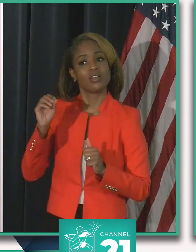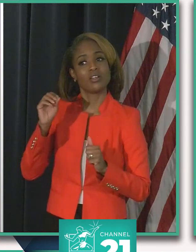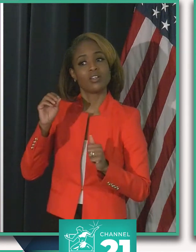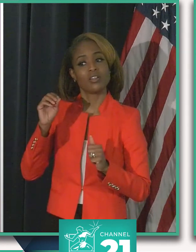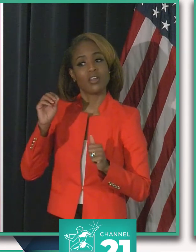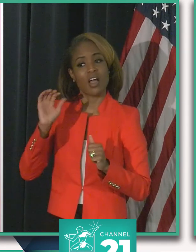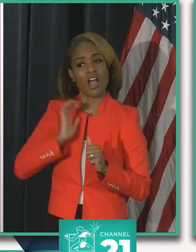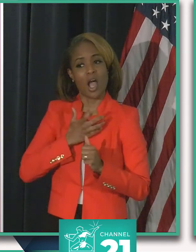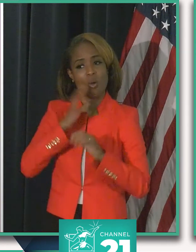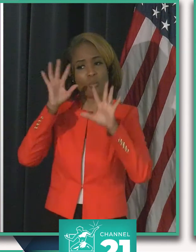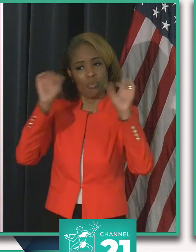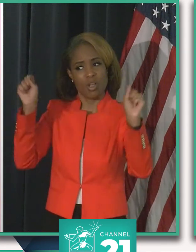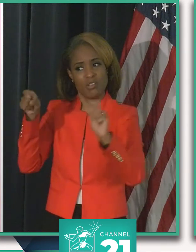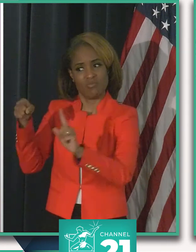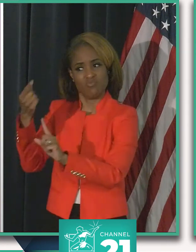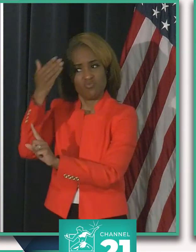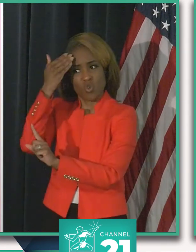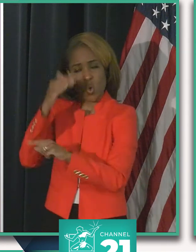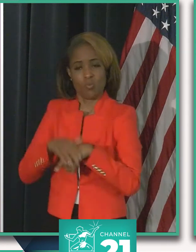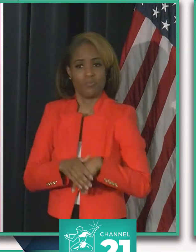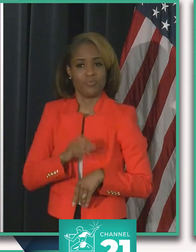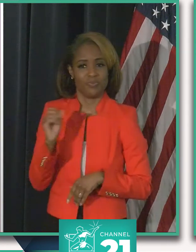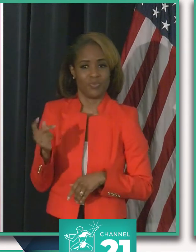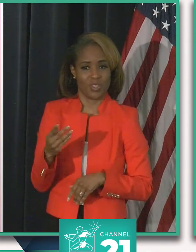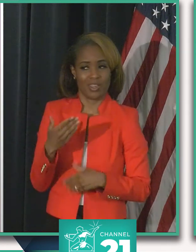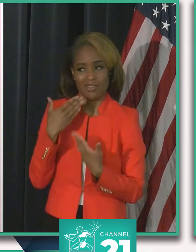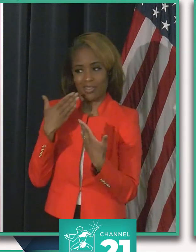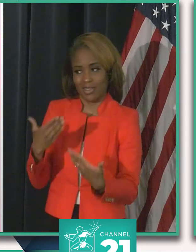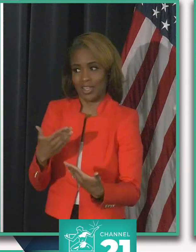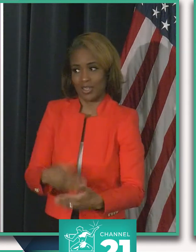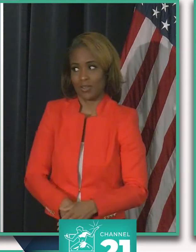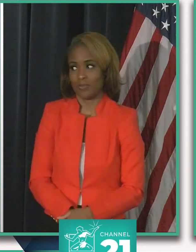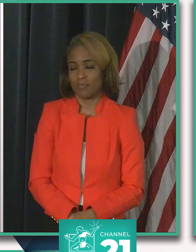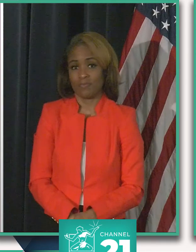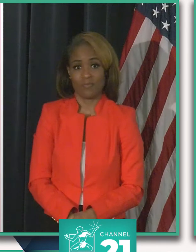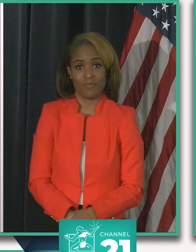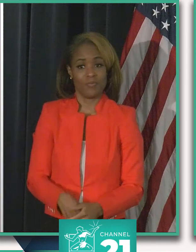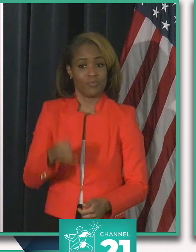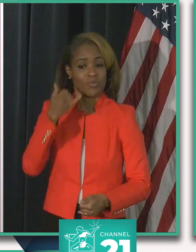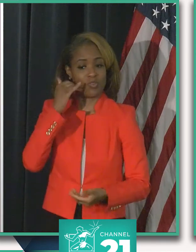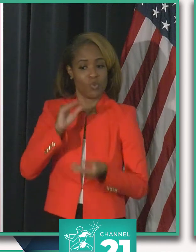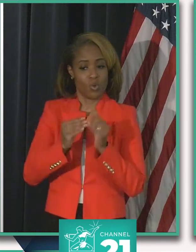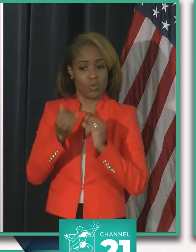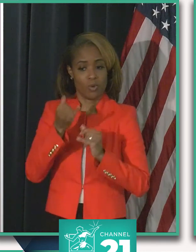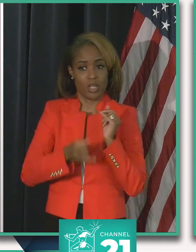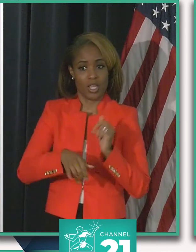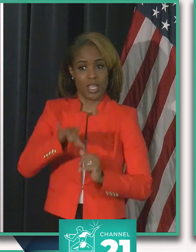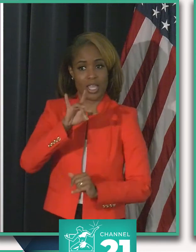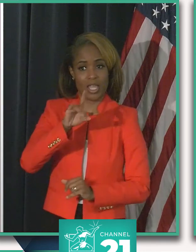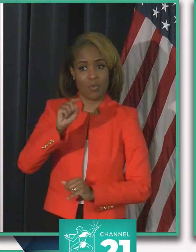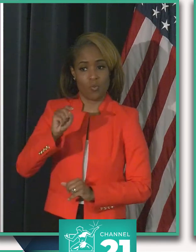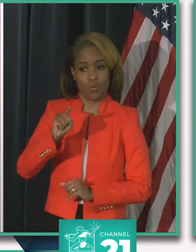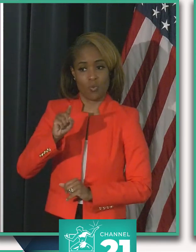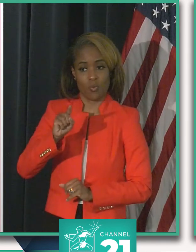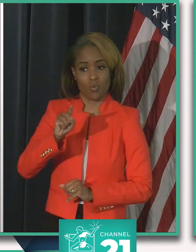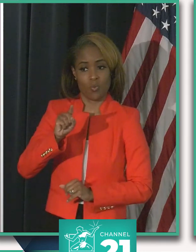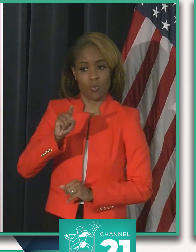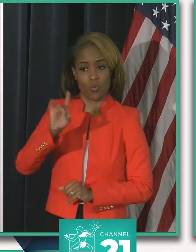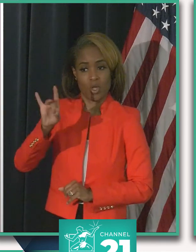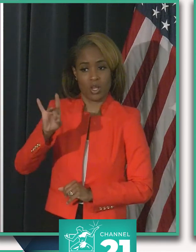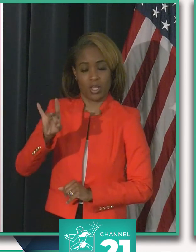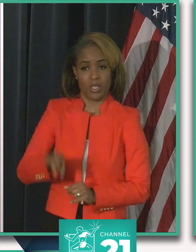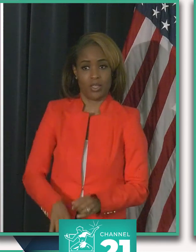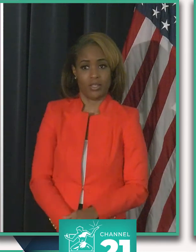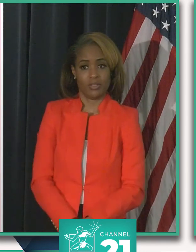okay. She knows. All right. We'll be out. Thank you. Phone number ending in 818.